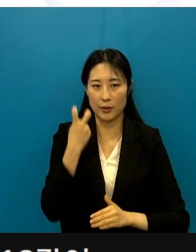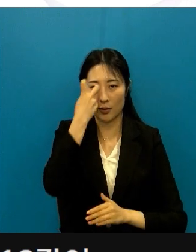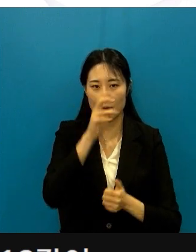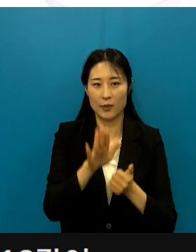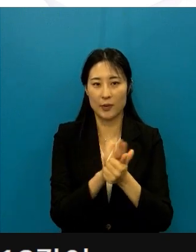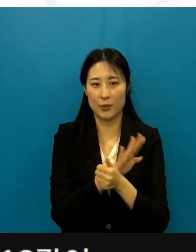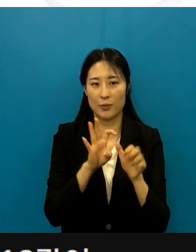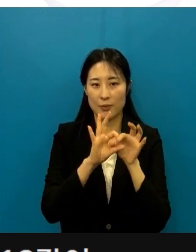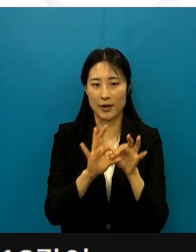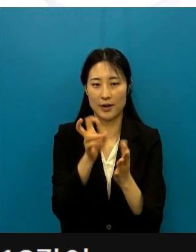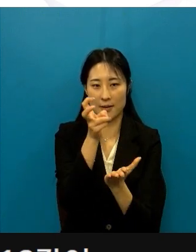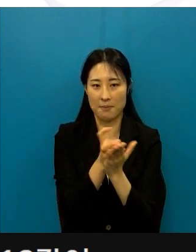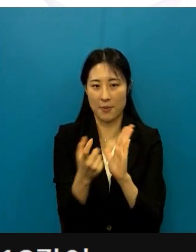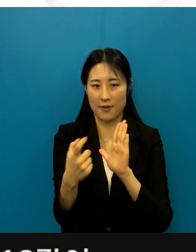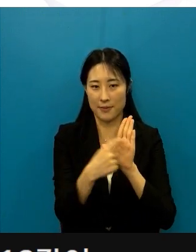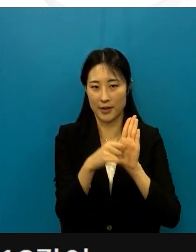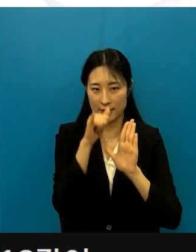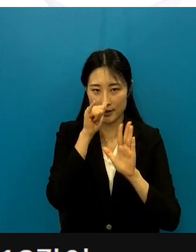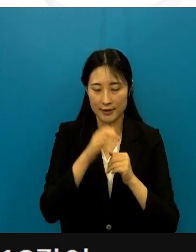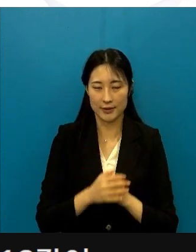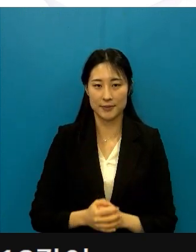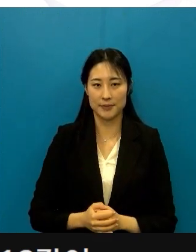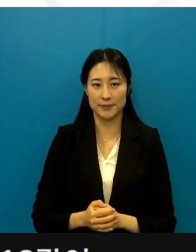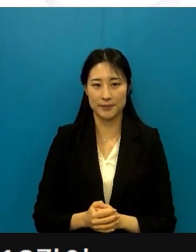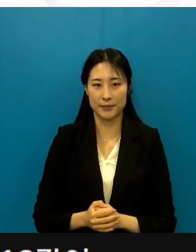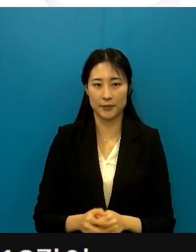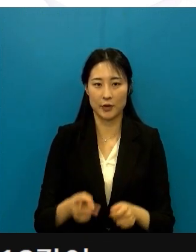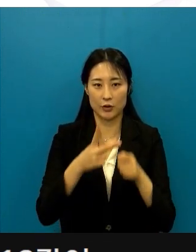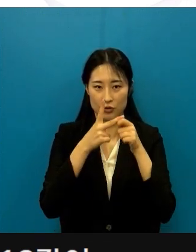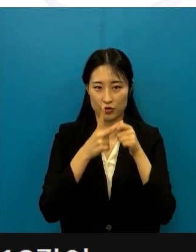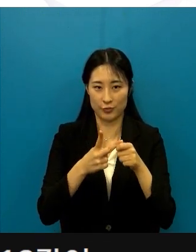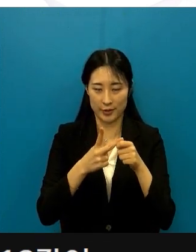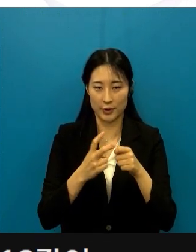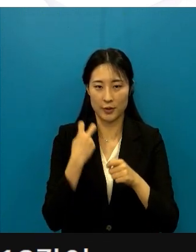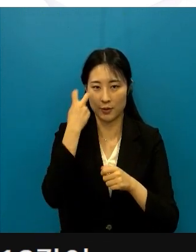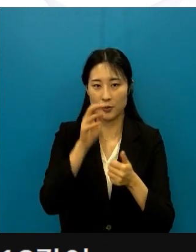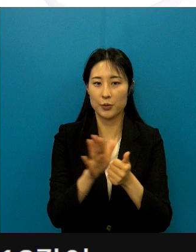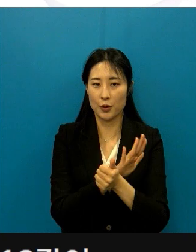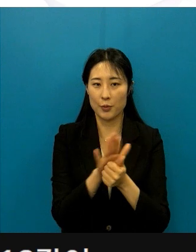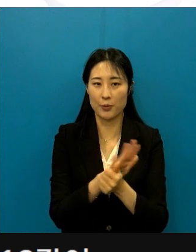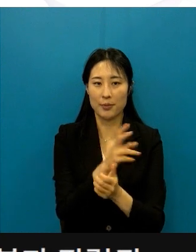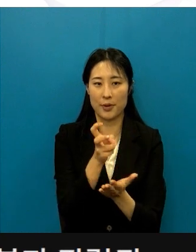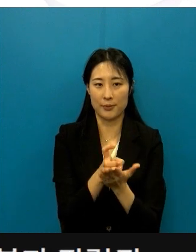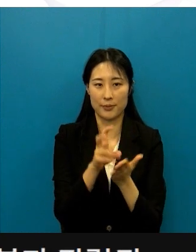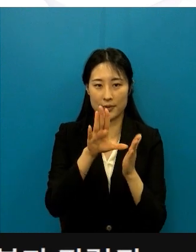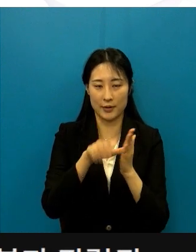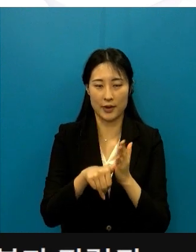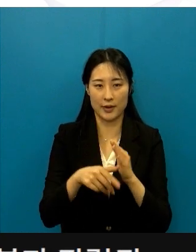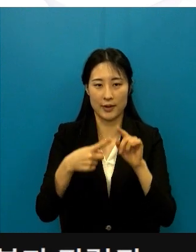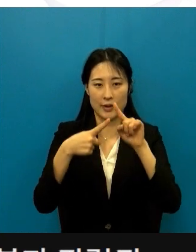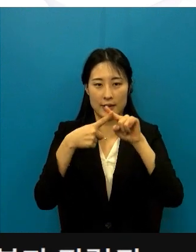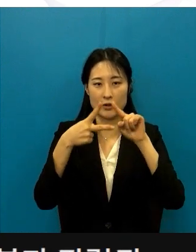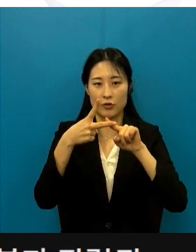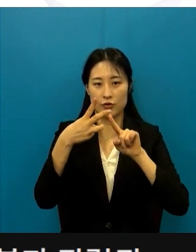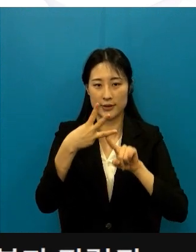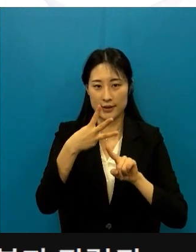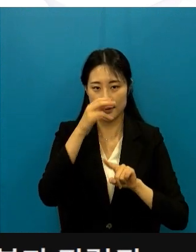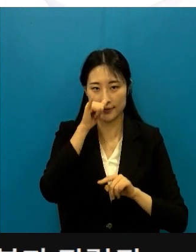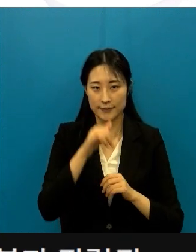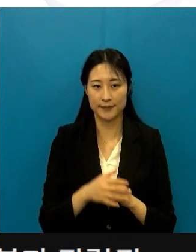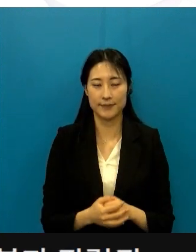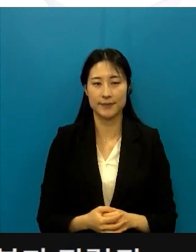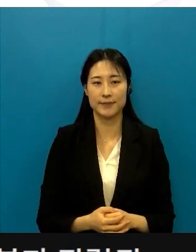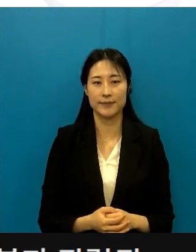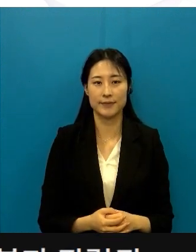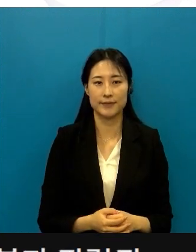support care provisions. Again, we have 3 different law books there. And most importantly for this subject, there's a